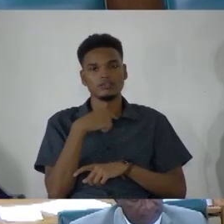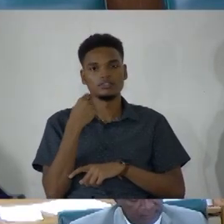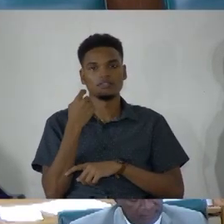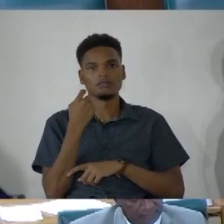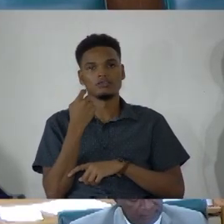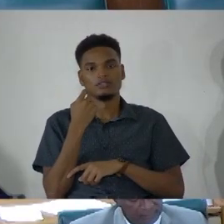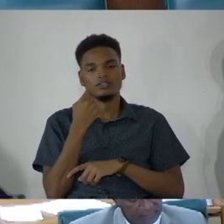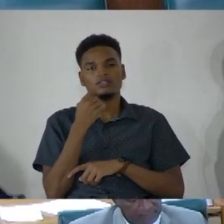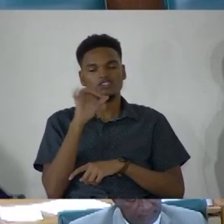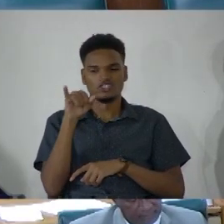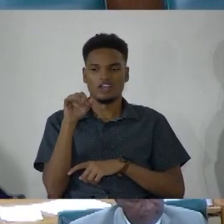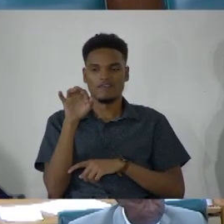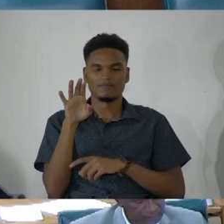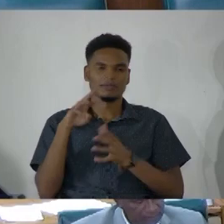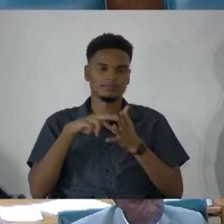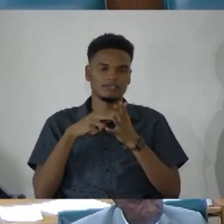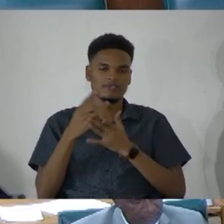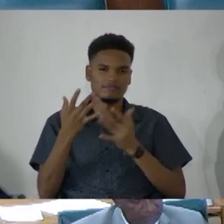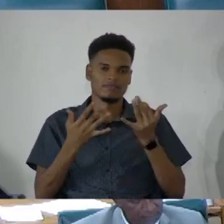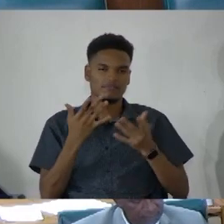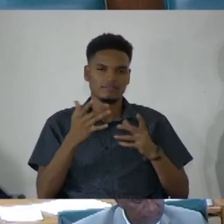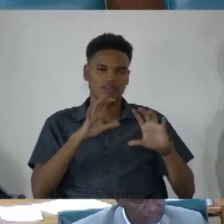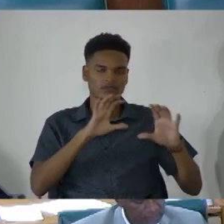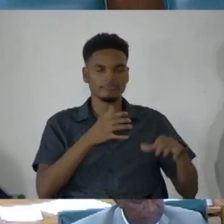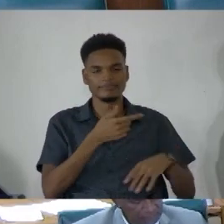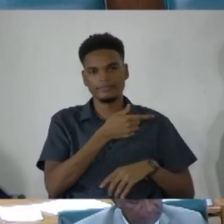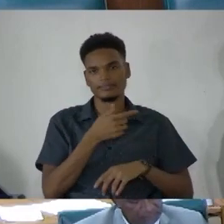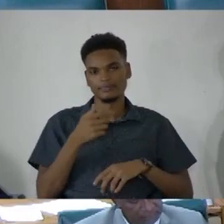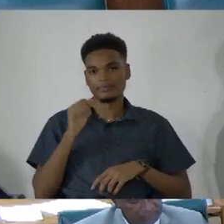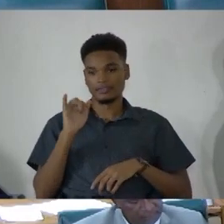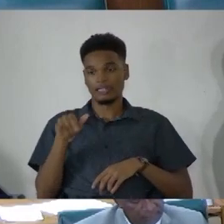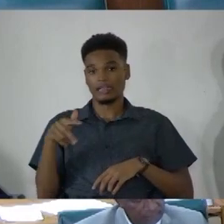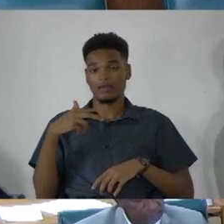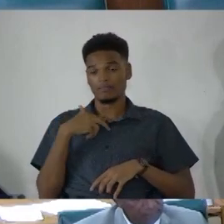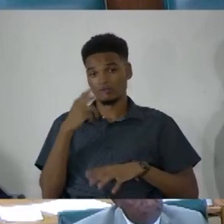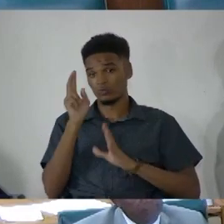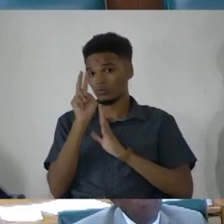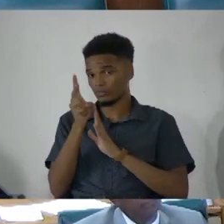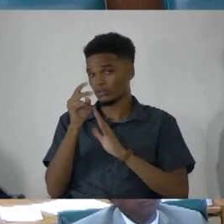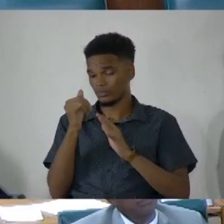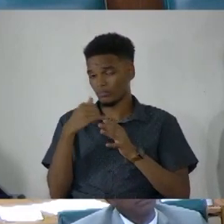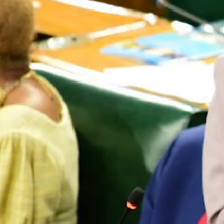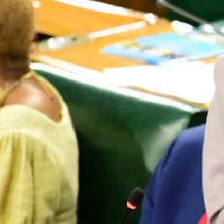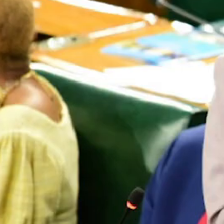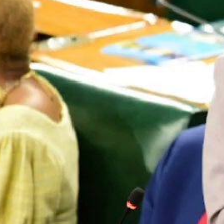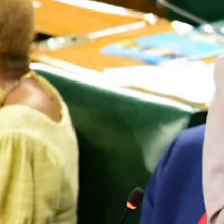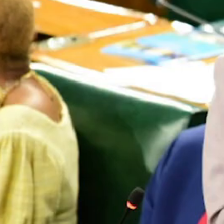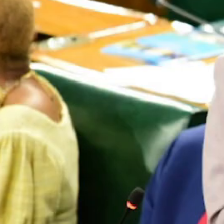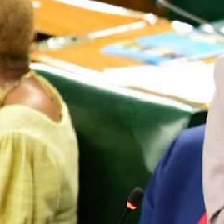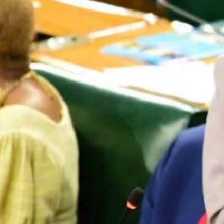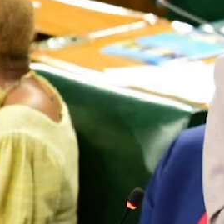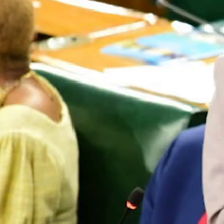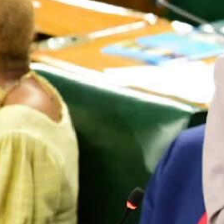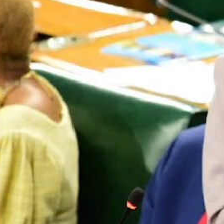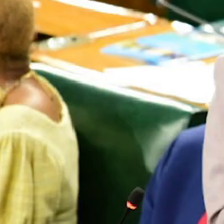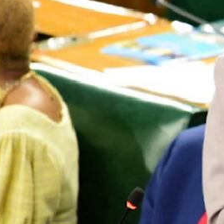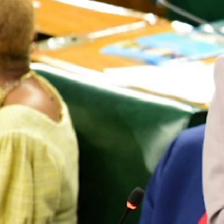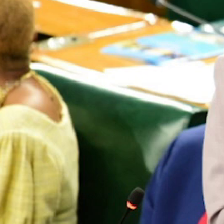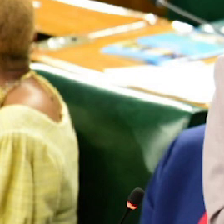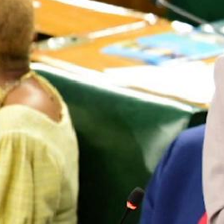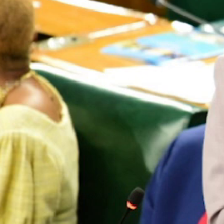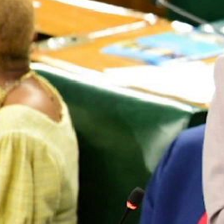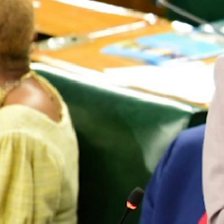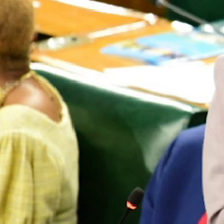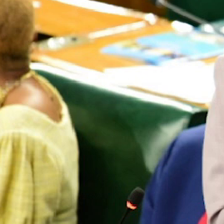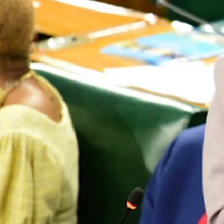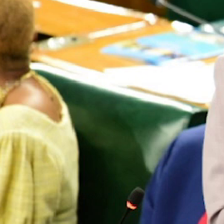McKenzie was making his contribution to the 2024-2025 sectoral debate on Tuesday. He says the new system will create a